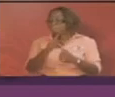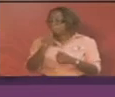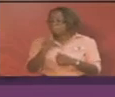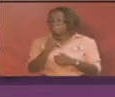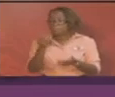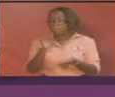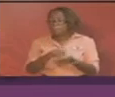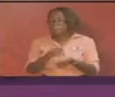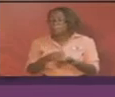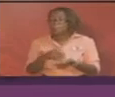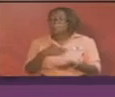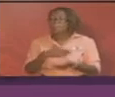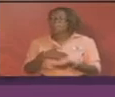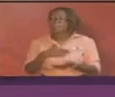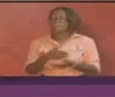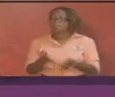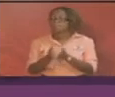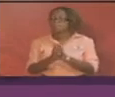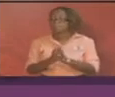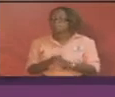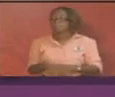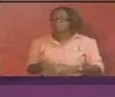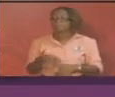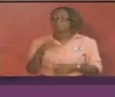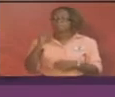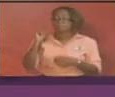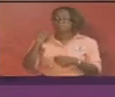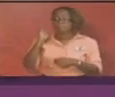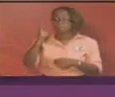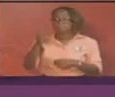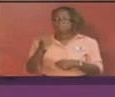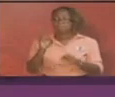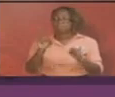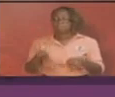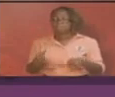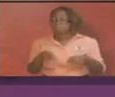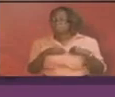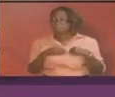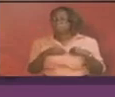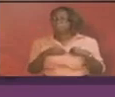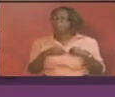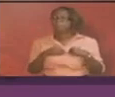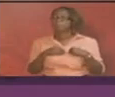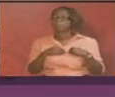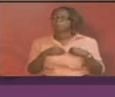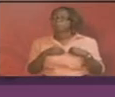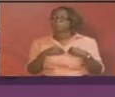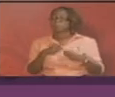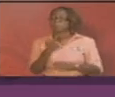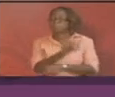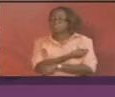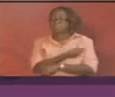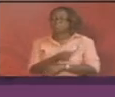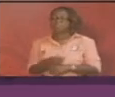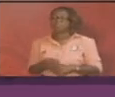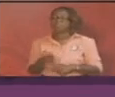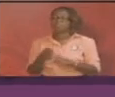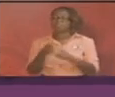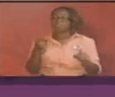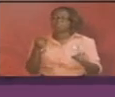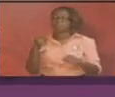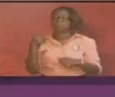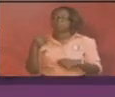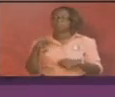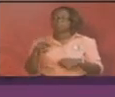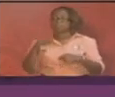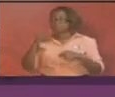Yeah. Is Trinidad and Tobago interested in getting vaccines from Russia when those vaccines are